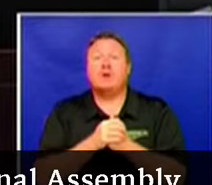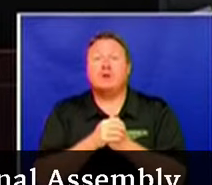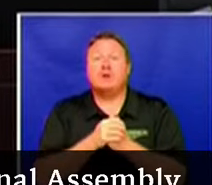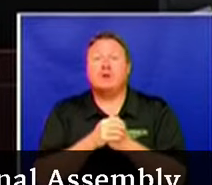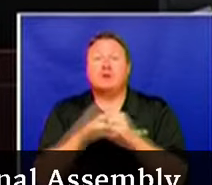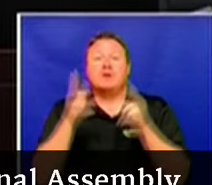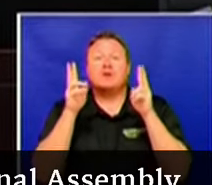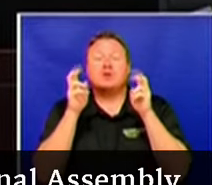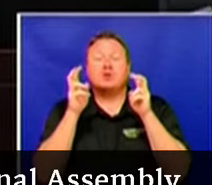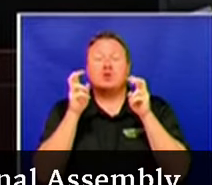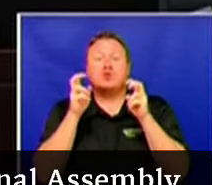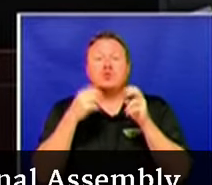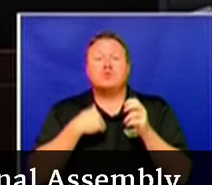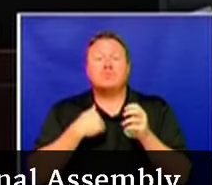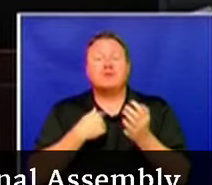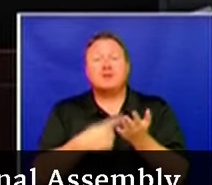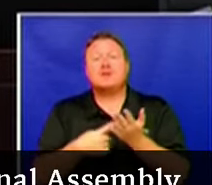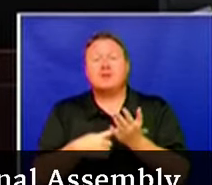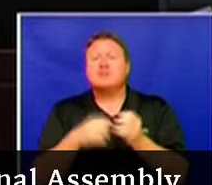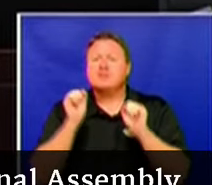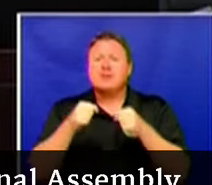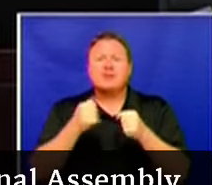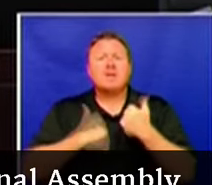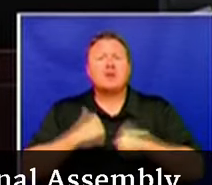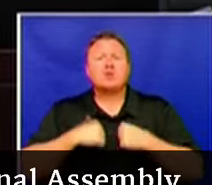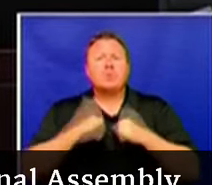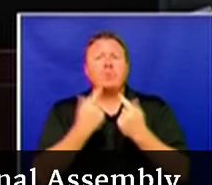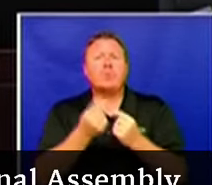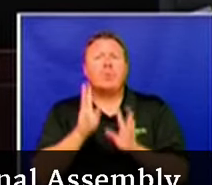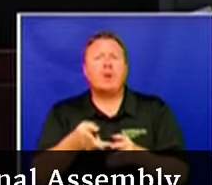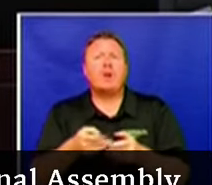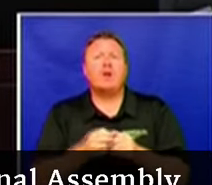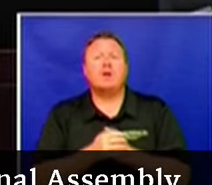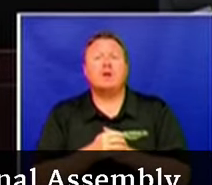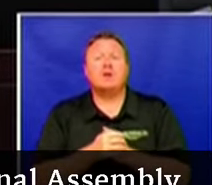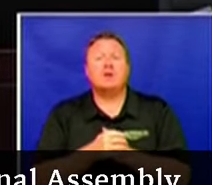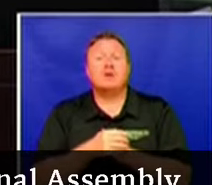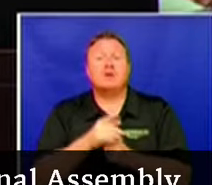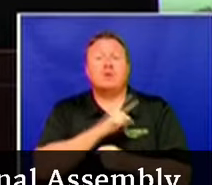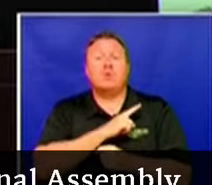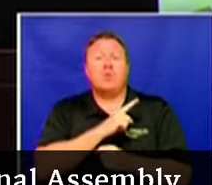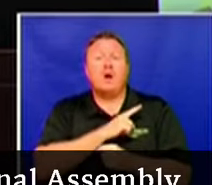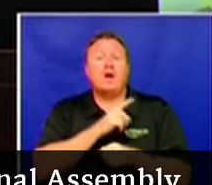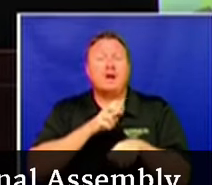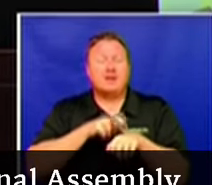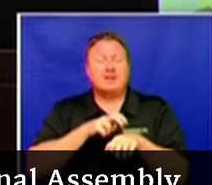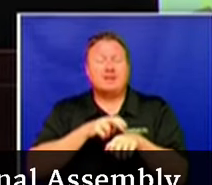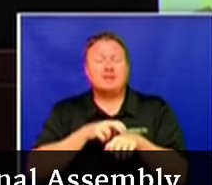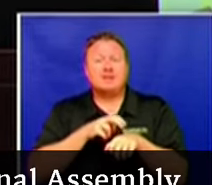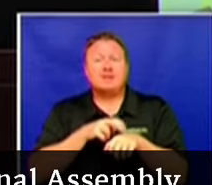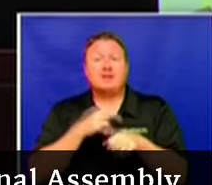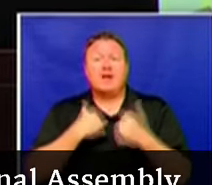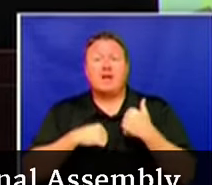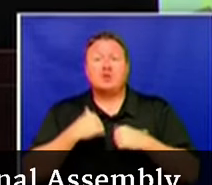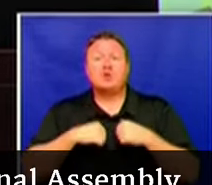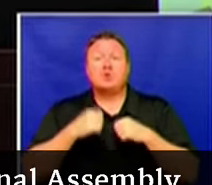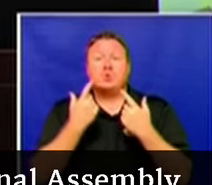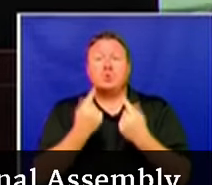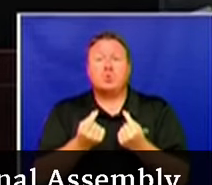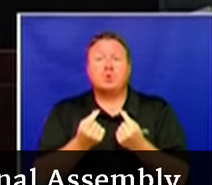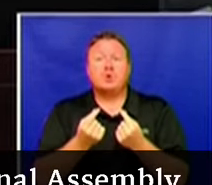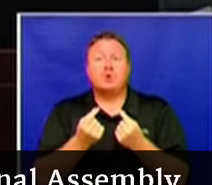issues that I was addressing, yes, action will be taken. Because we have to take action based